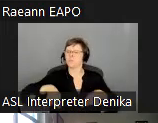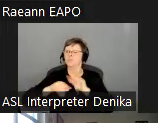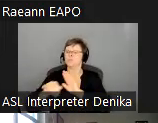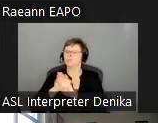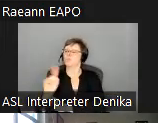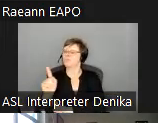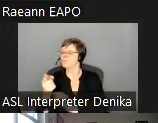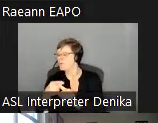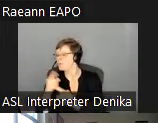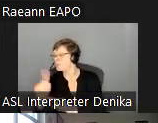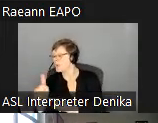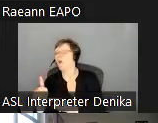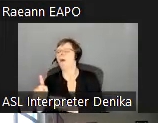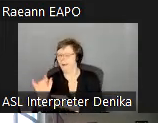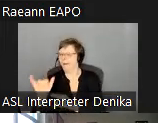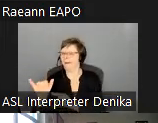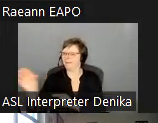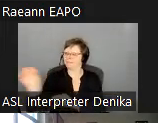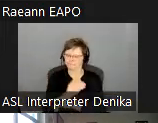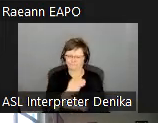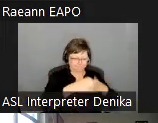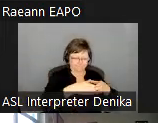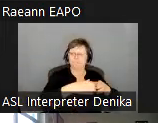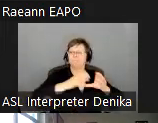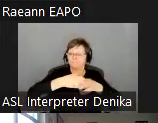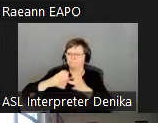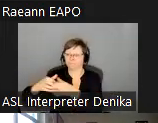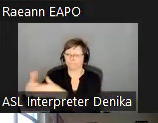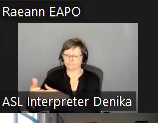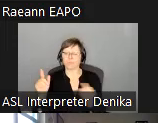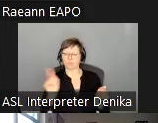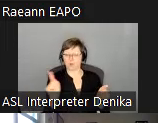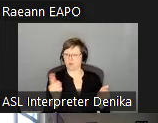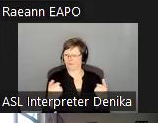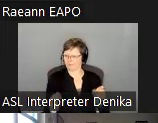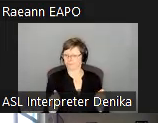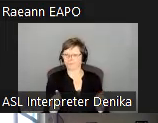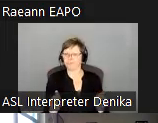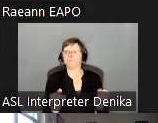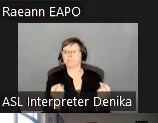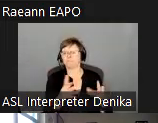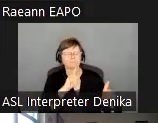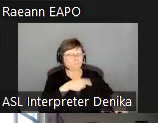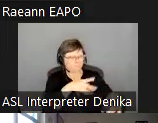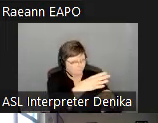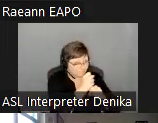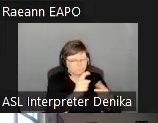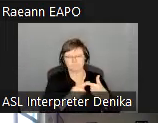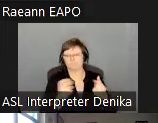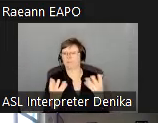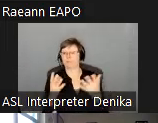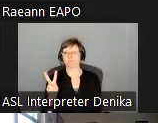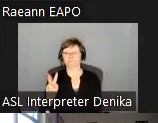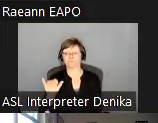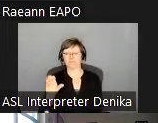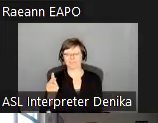that's how we're able to classify what the trends are. We identify how many reports we received, how many victims we have, and their